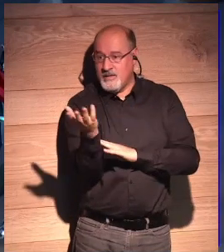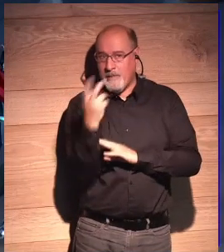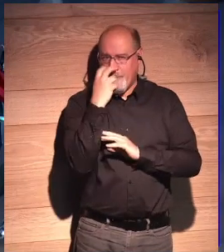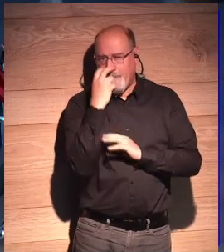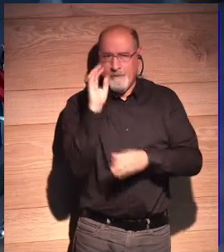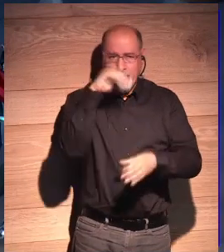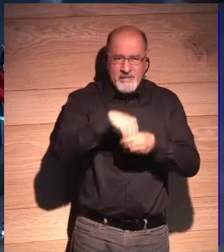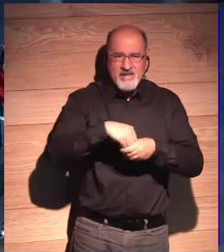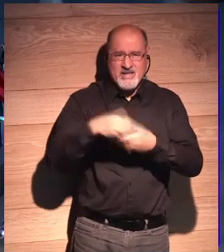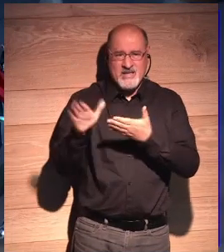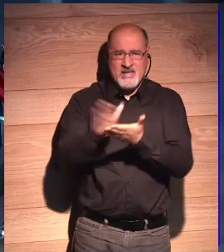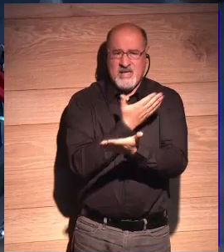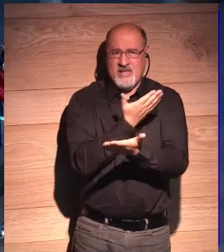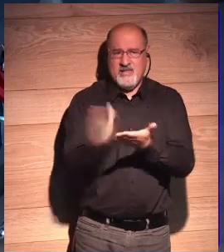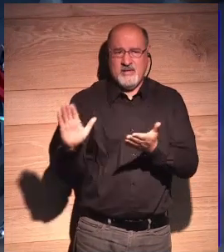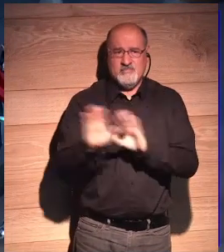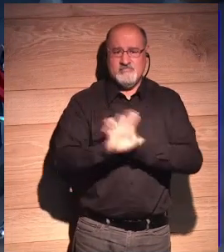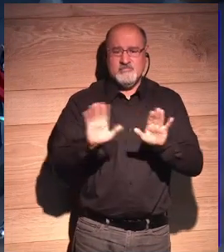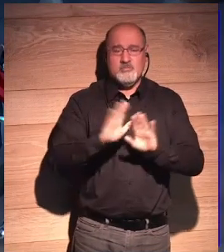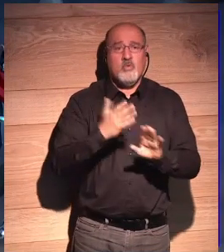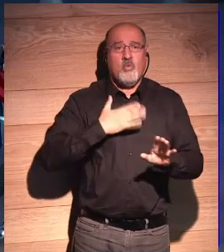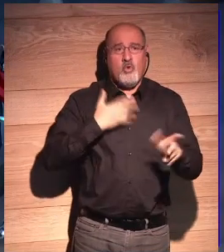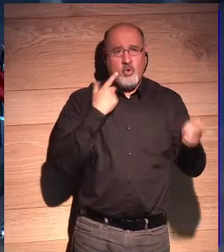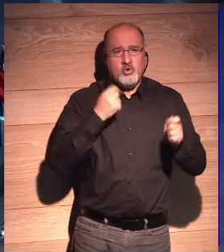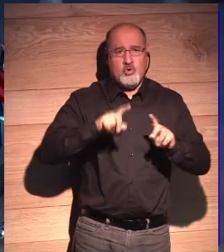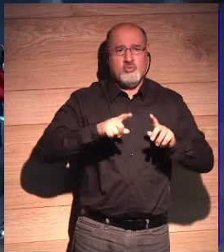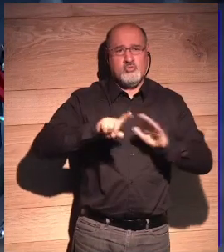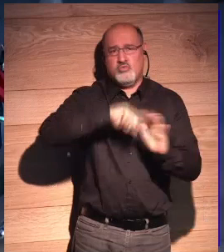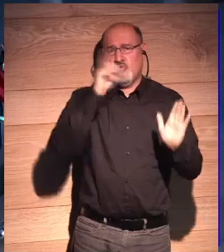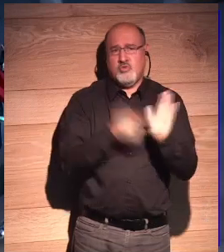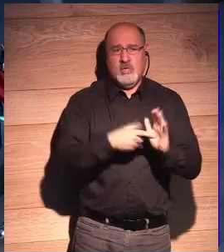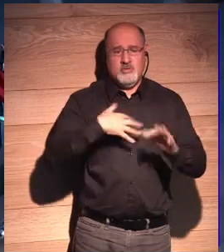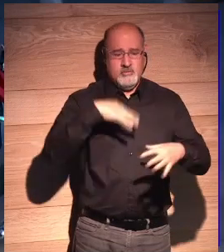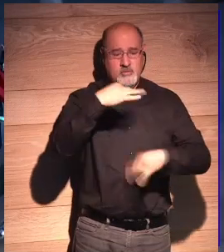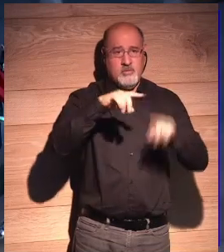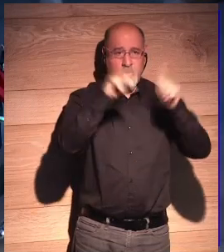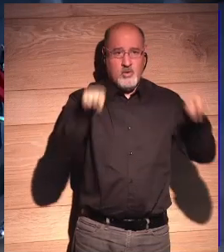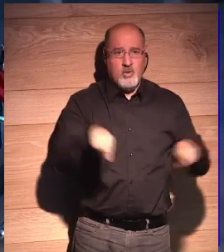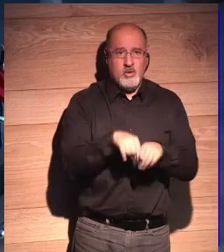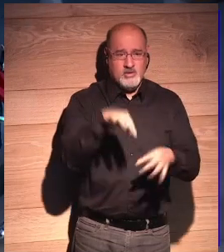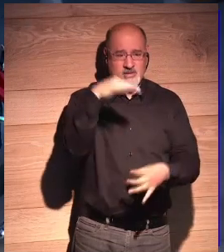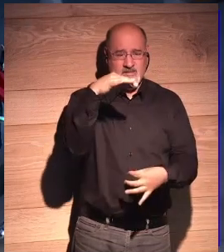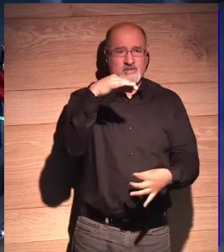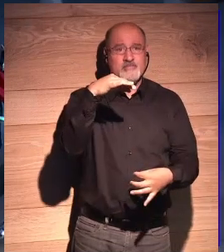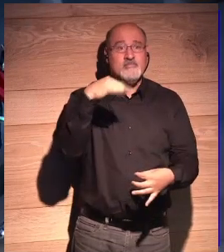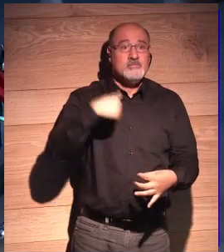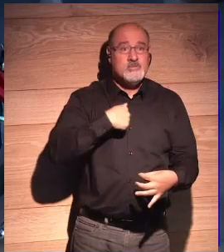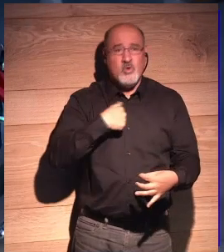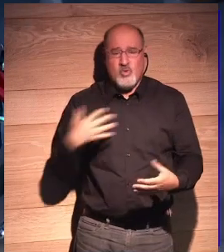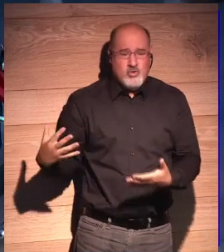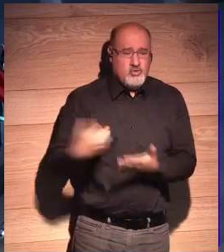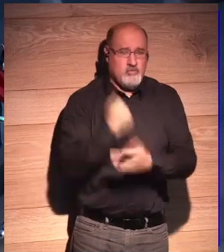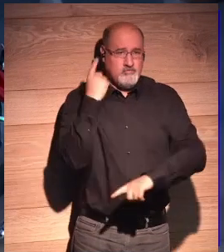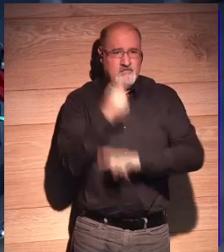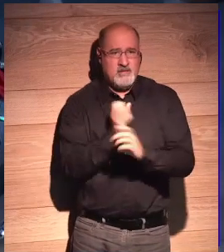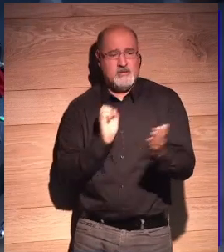damn little piece of paper, you know, do what I want. And that's, there's nothing like that. You know, it's like having your own movie studio